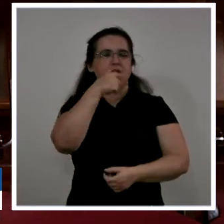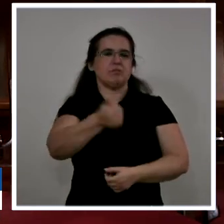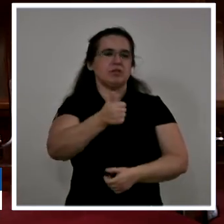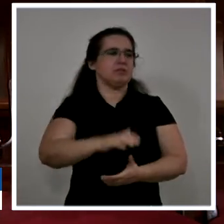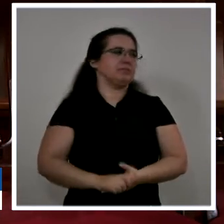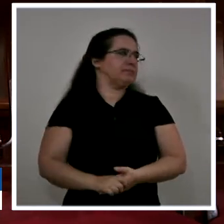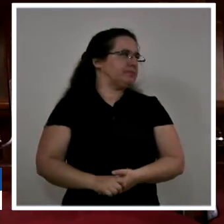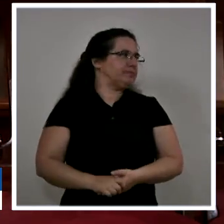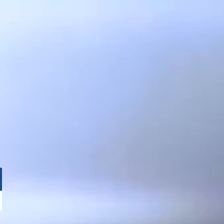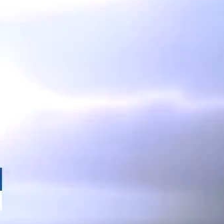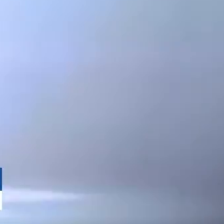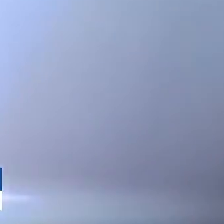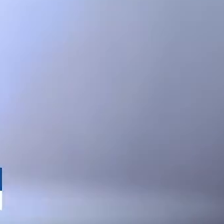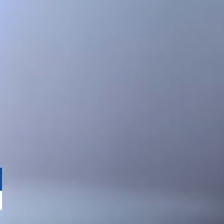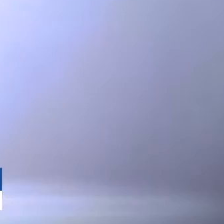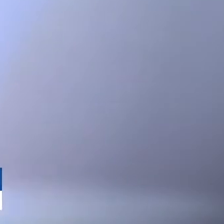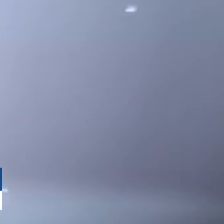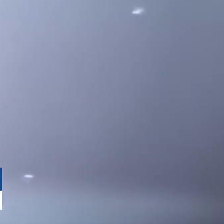vai falar-vos sobre isso.